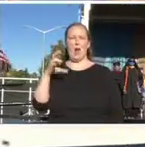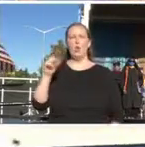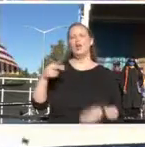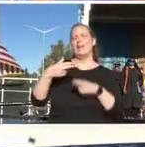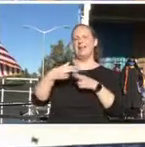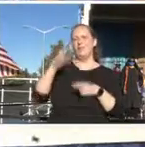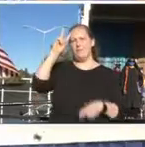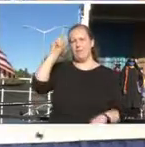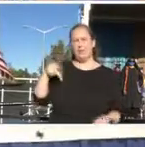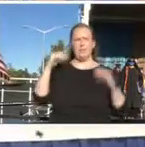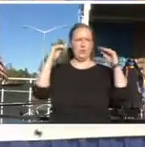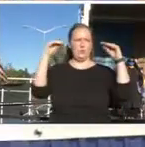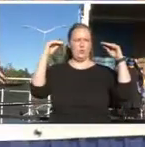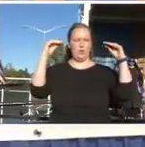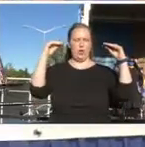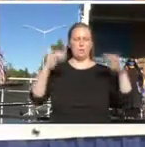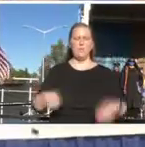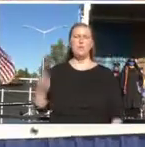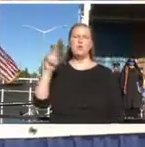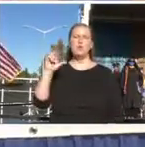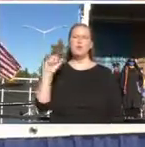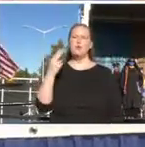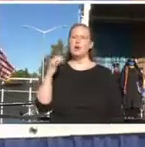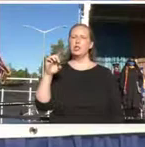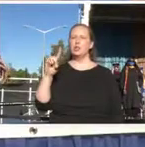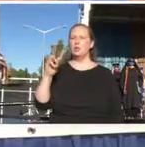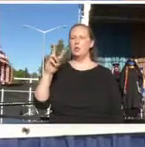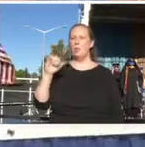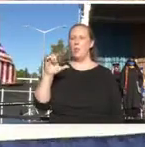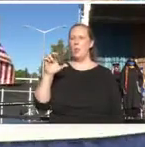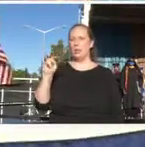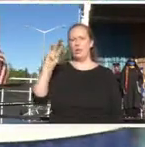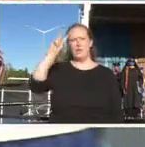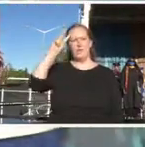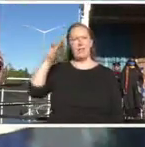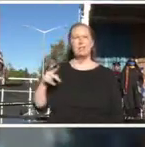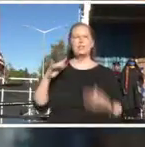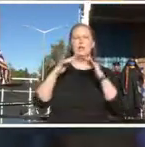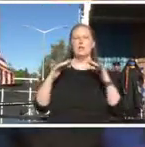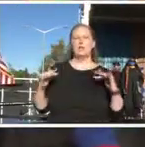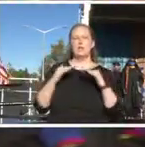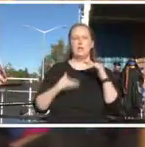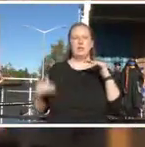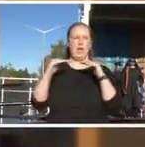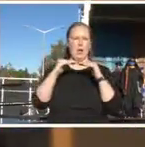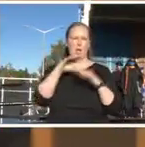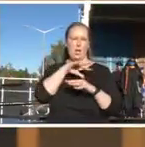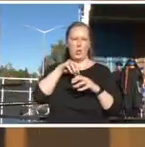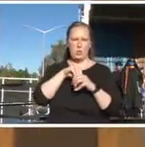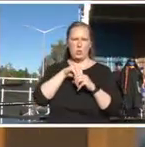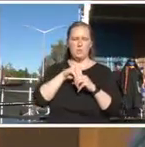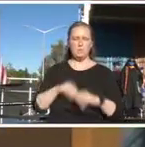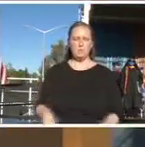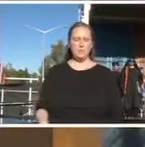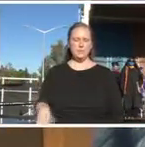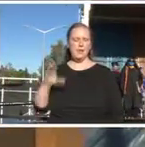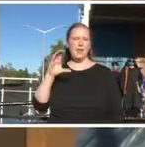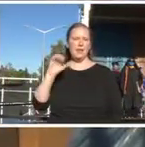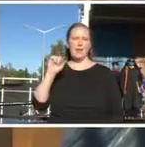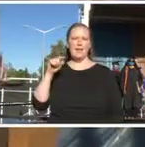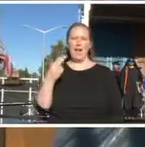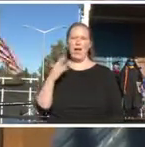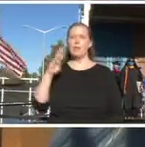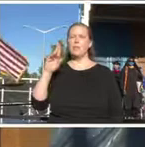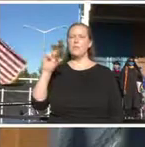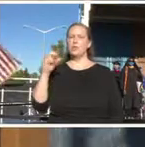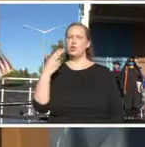instruction. Rashida Willard, Vice President of Diversity, Equity, and Inclusion, and Kath Boucher,